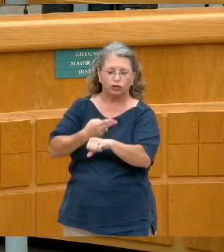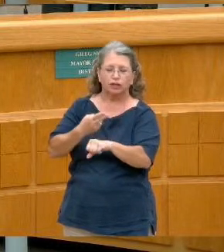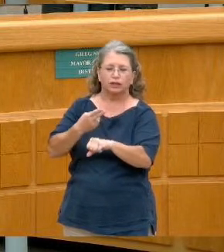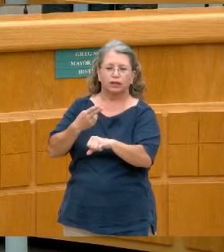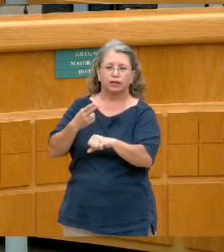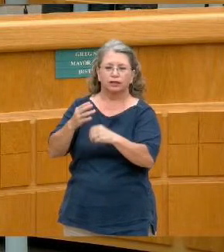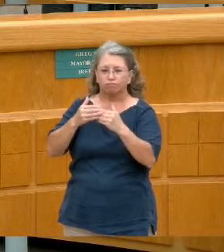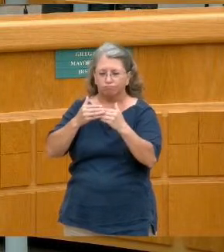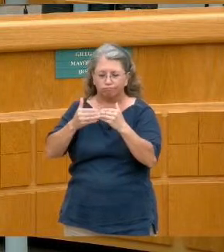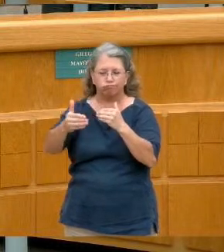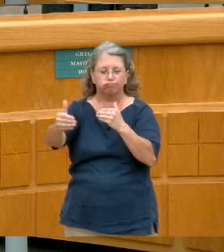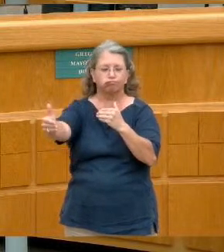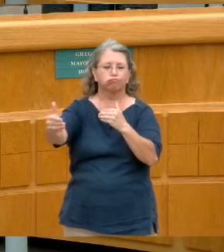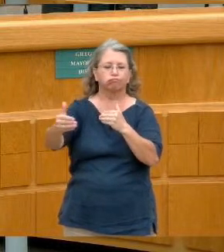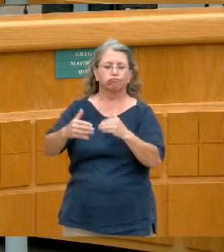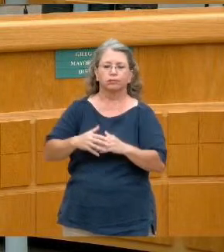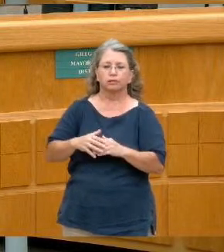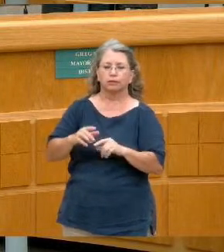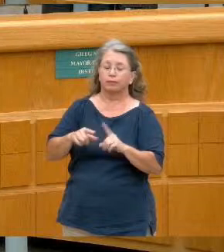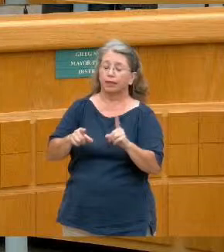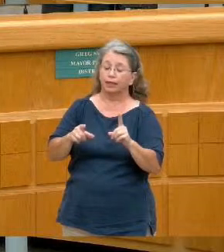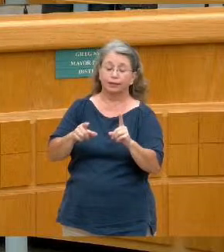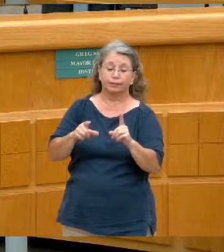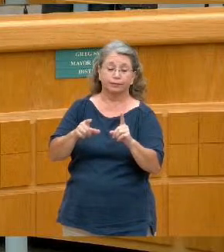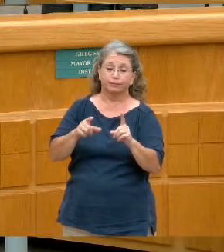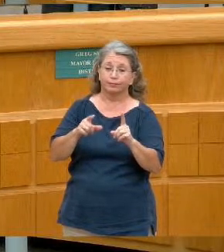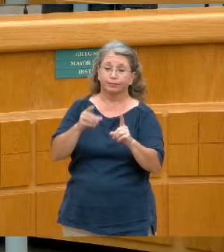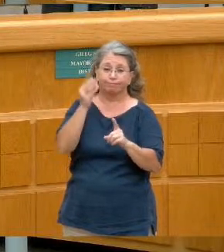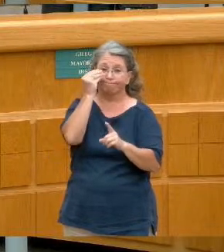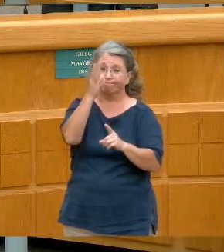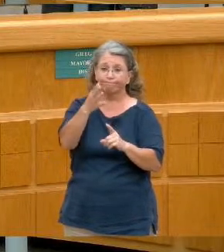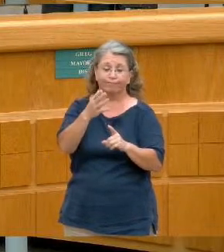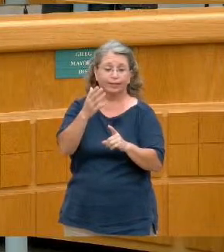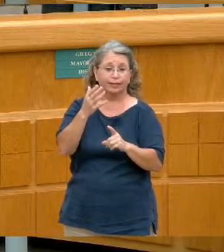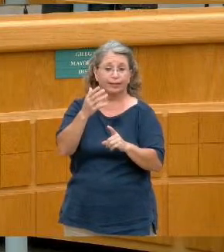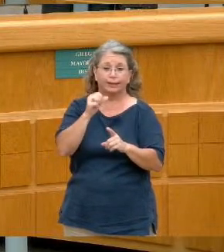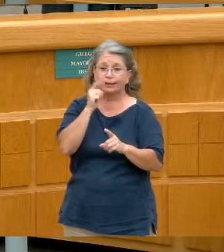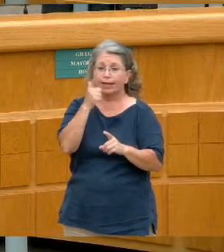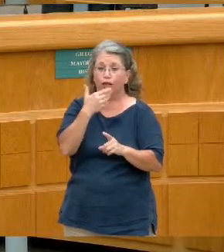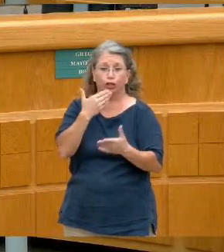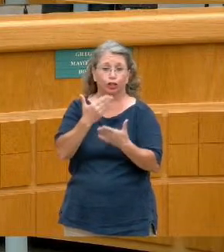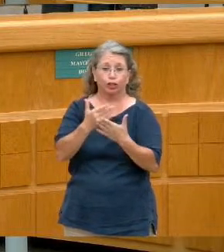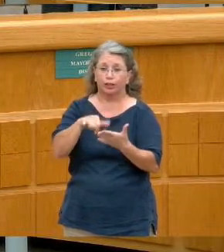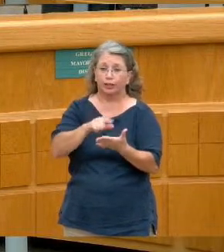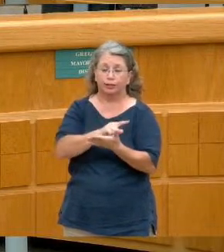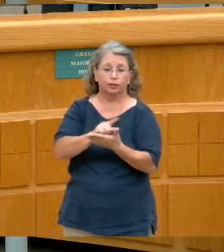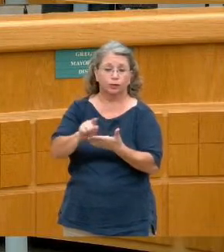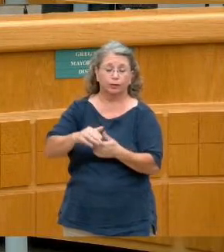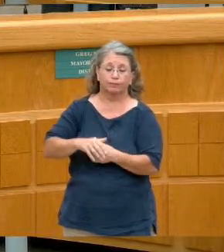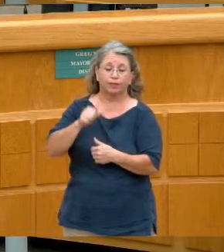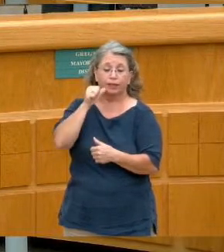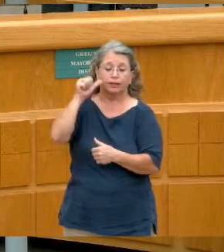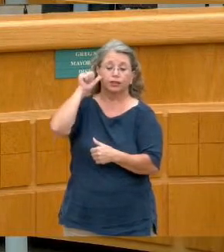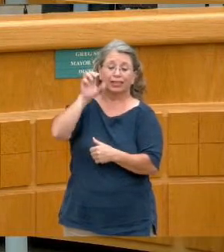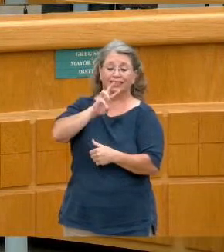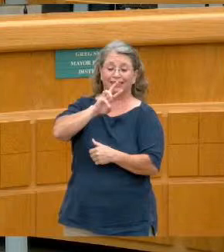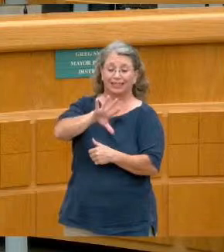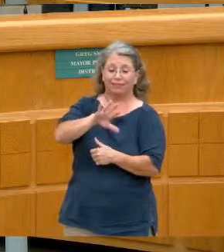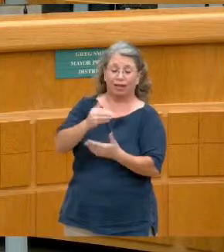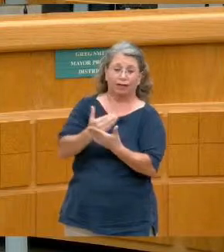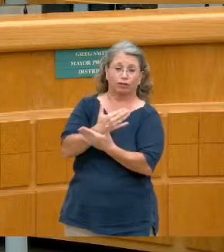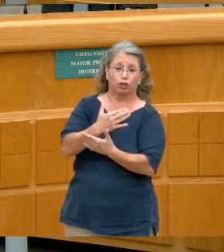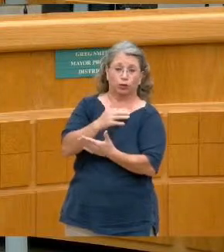key message is things are not looking good, especially this week, and especially yesterday with 65 new confirmed